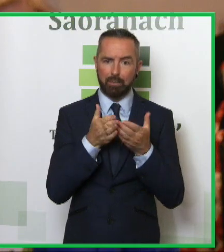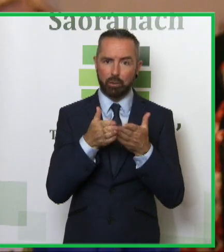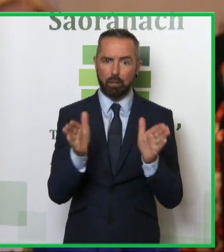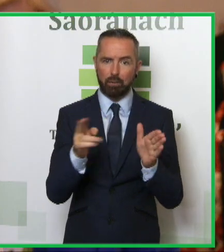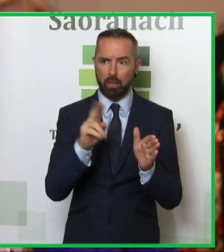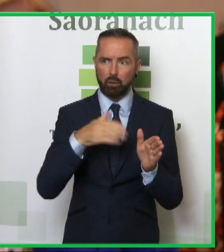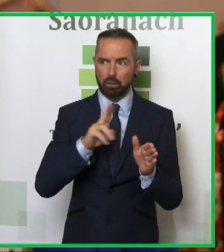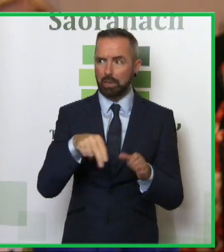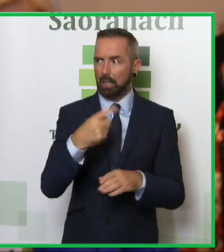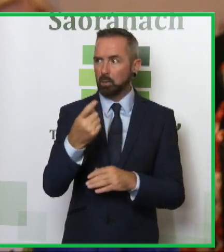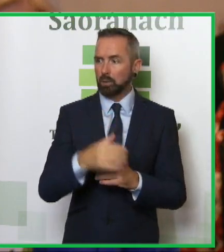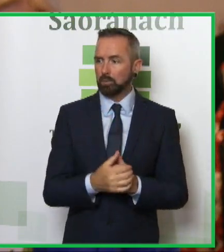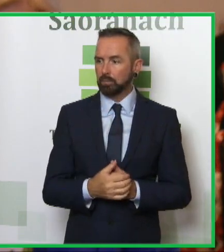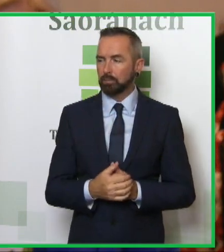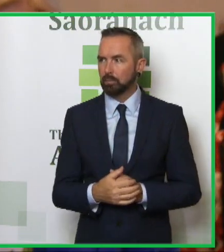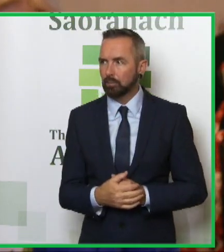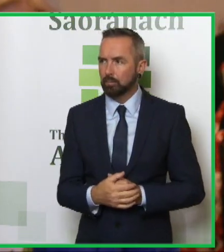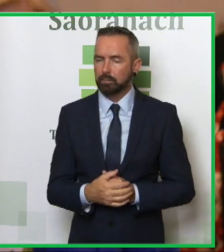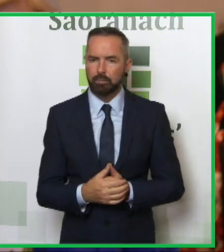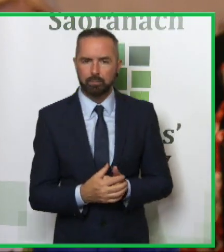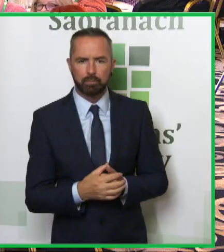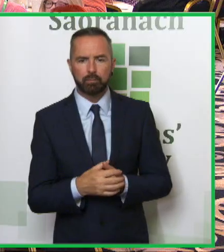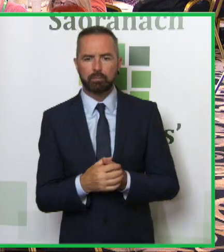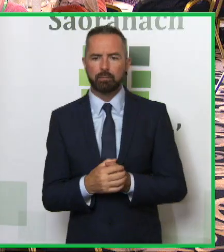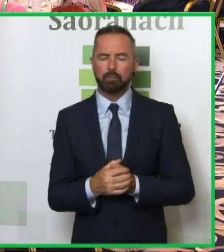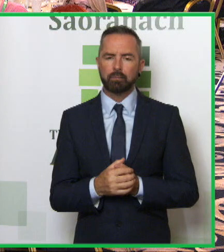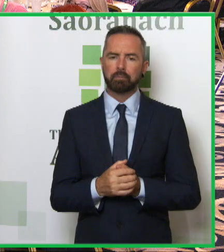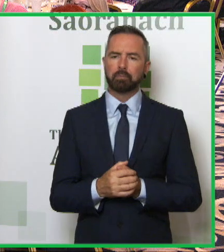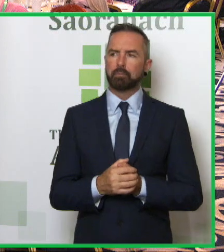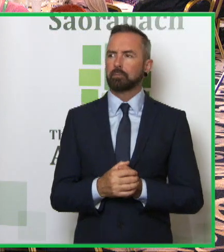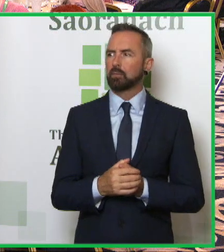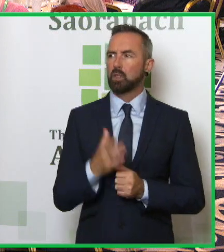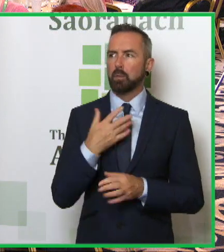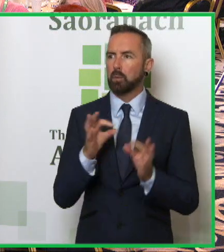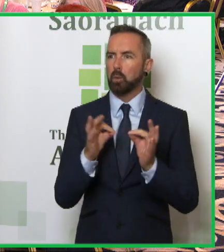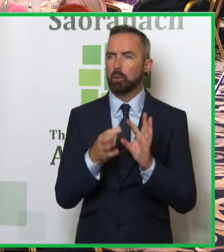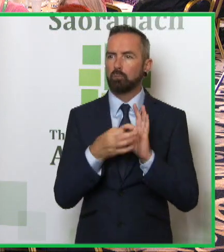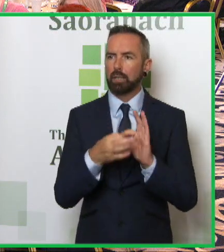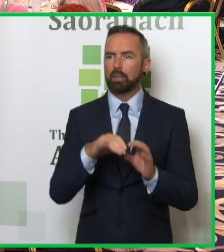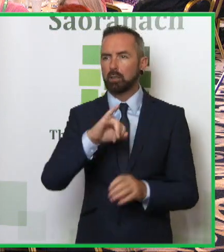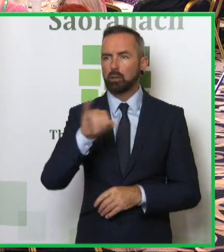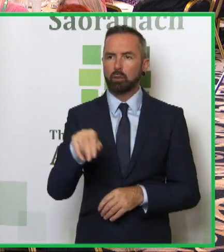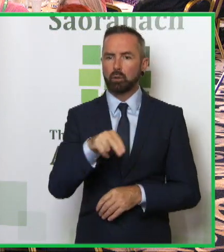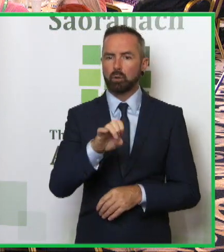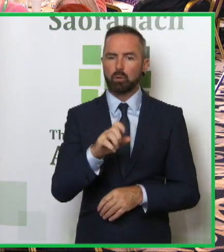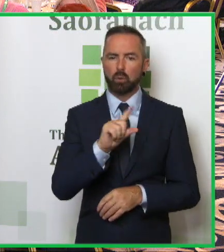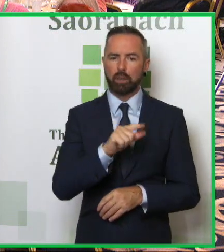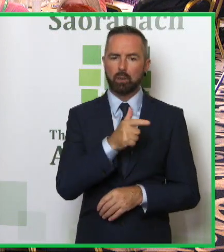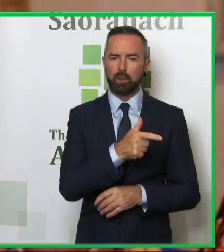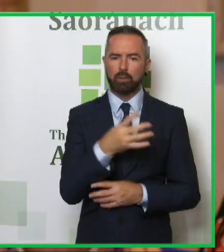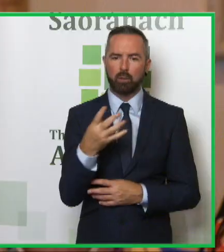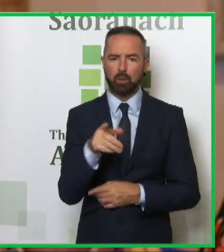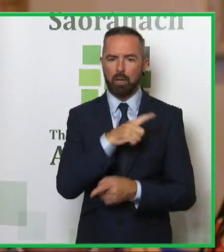one? And I think that makes sense. On the point relating to June 2024, just as again, my understanding is